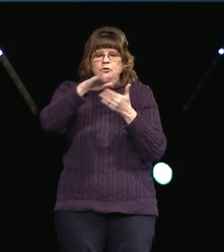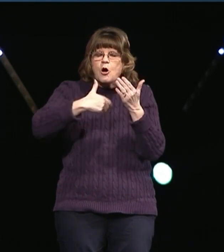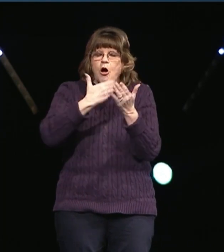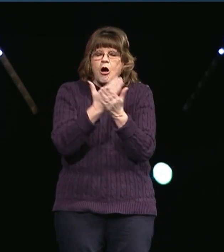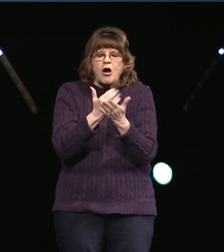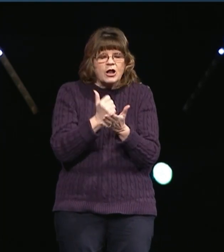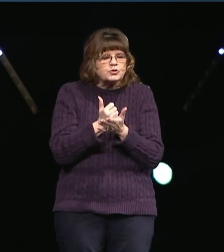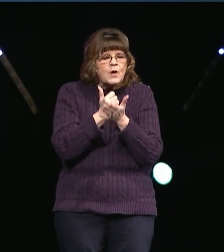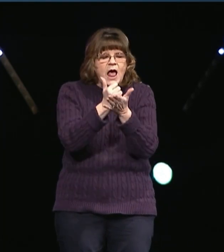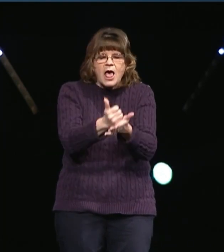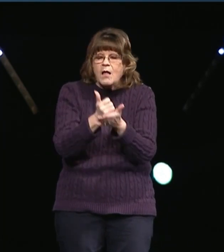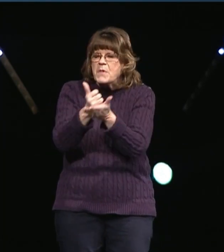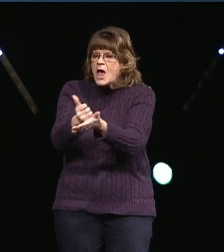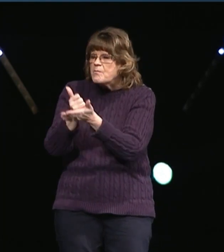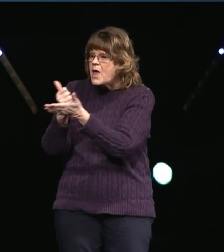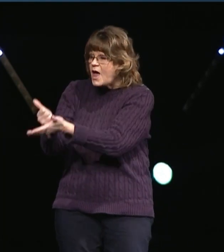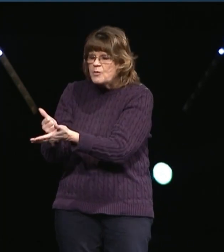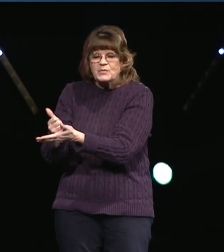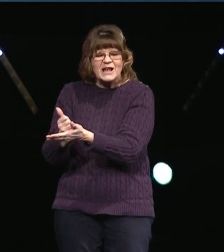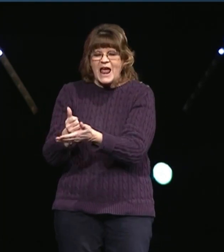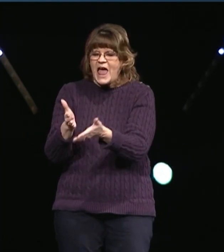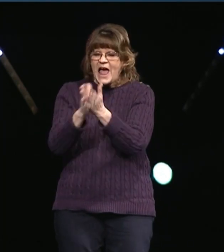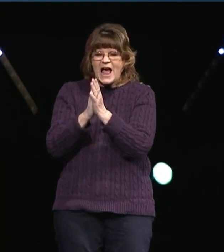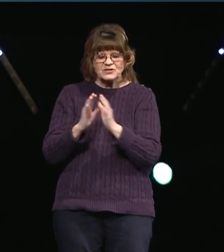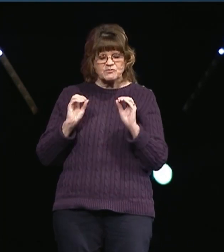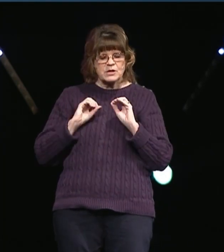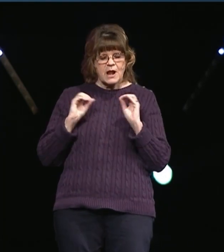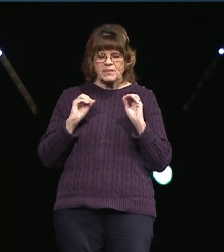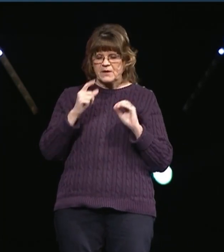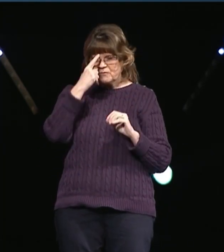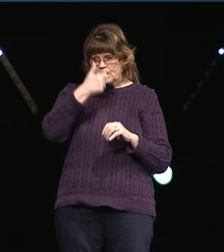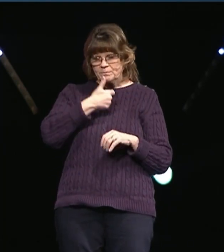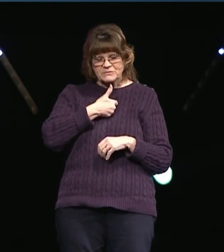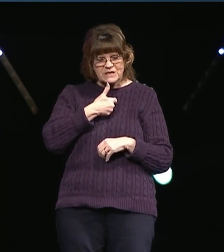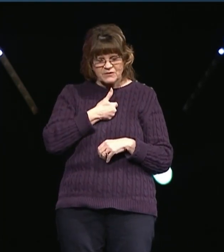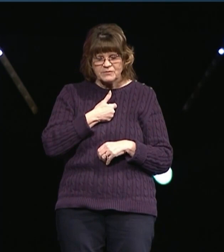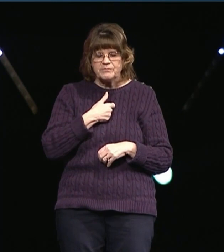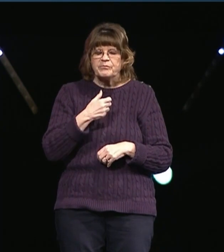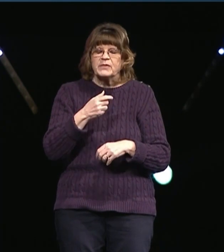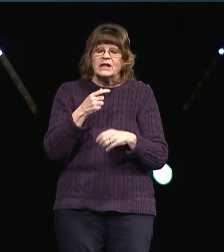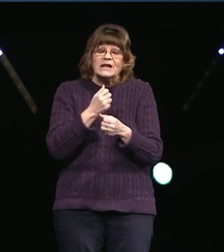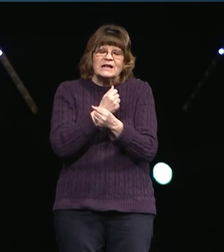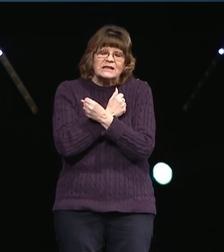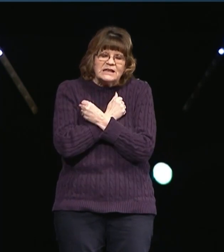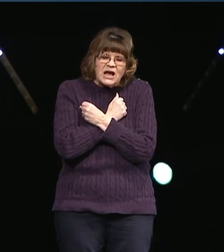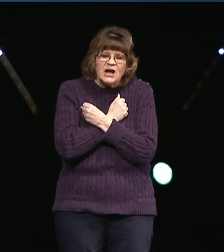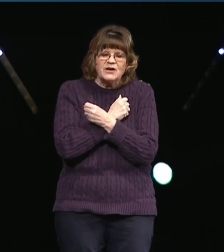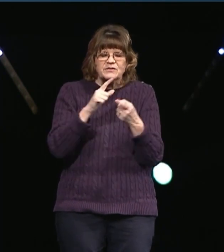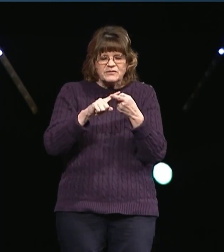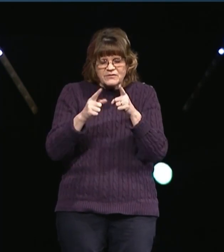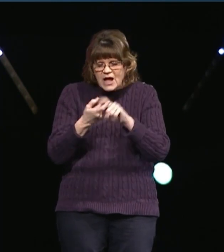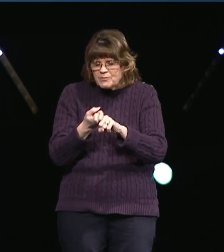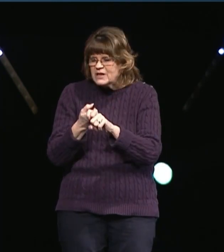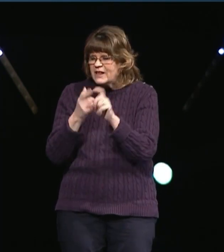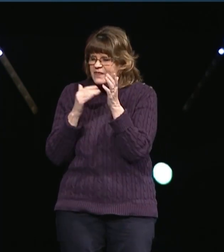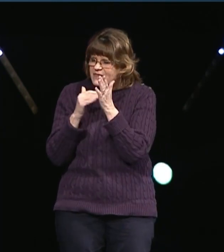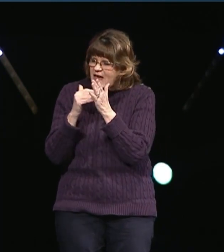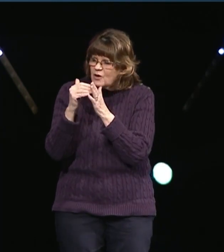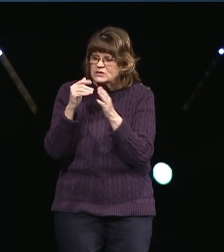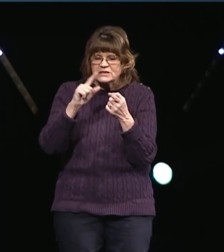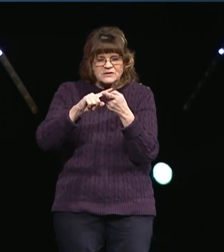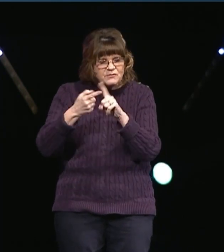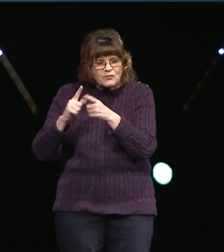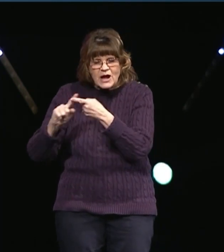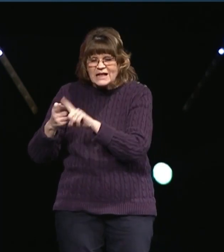for nothing in return. In the end, Dennis was blessed with the love and admiration of his family and thousands of friends in the